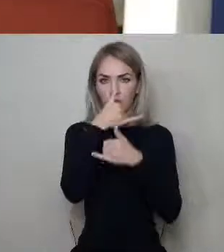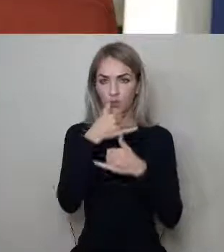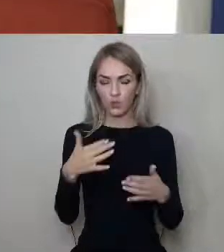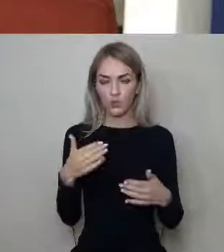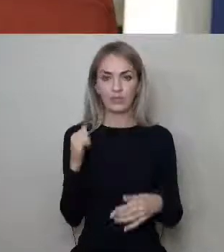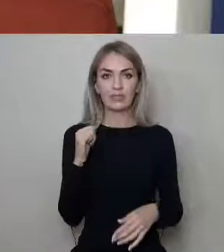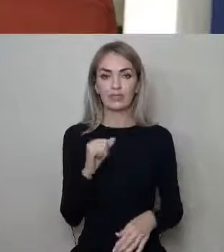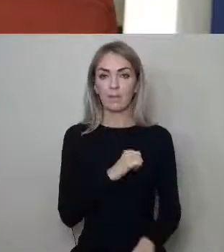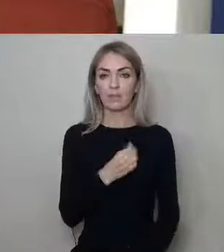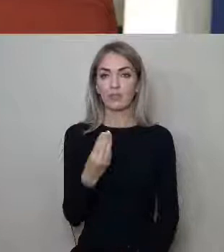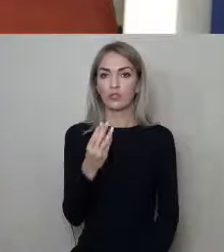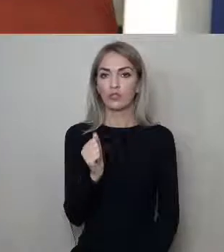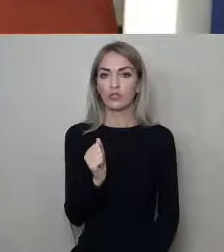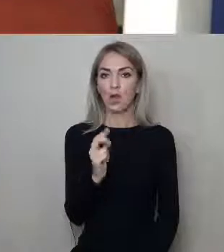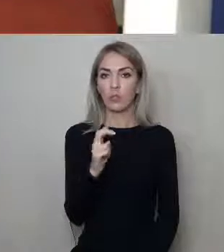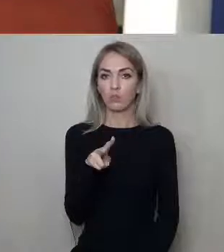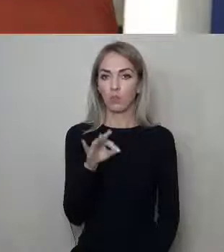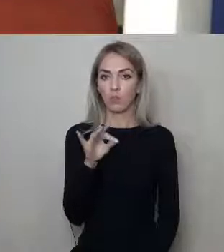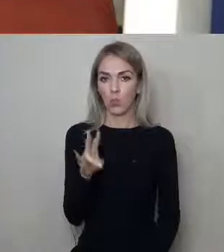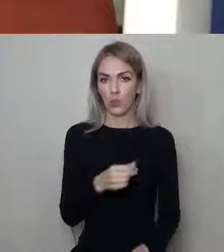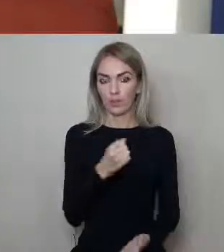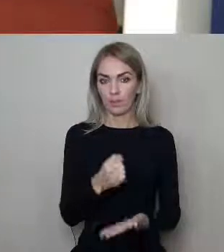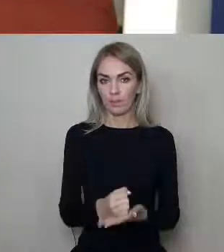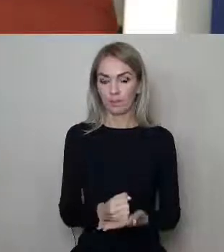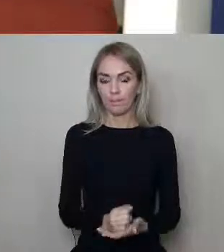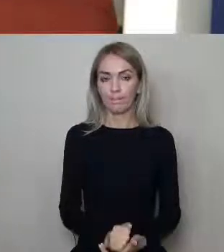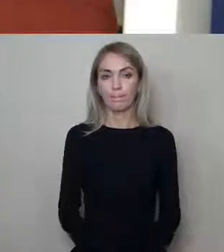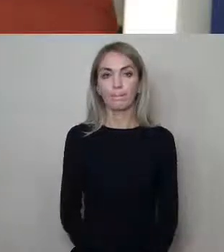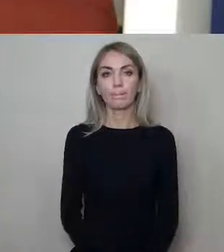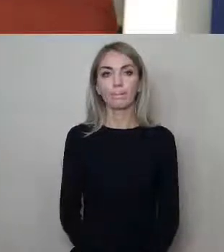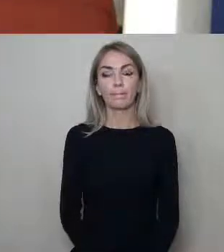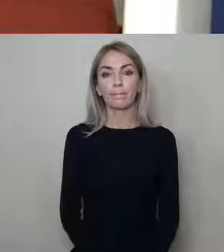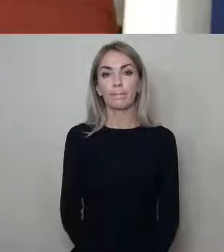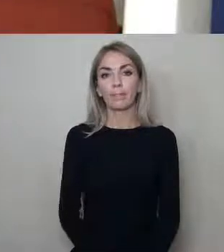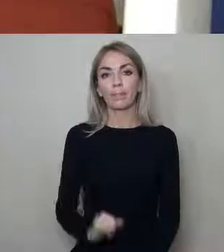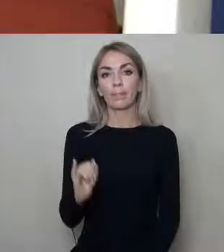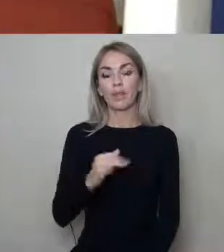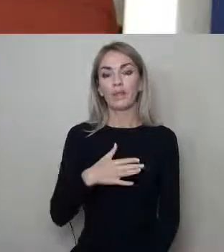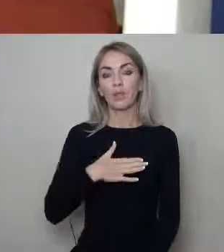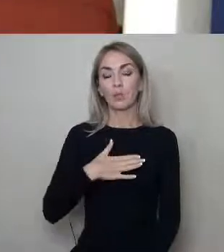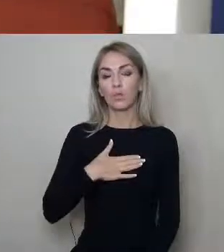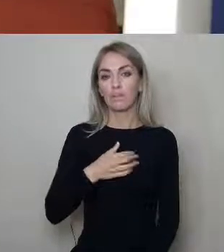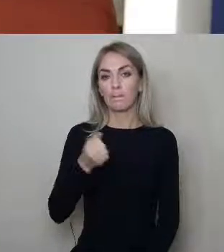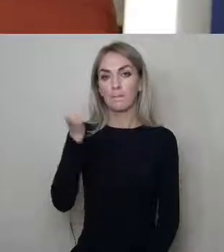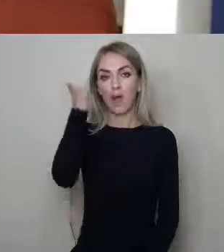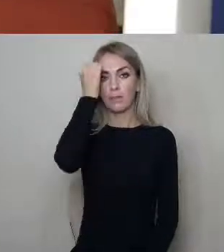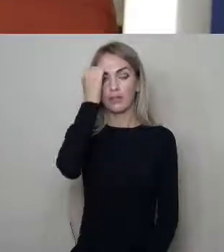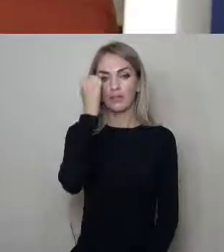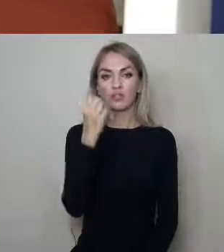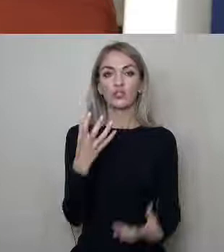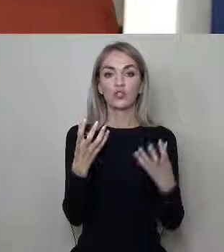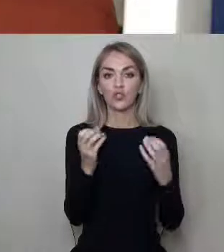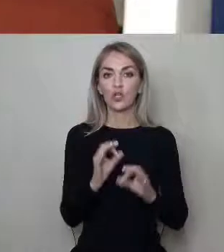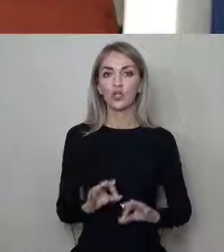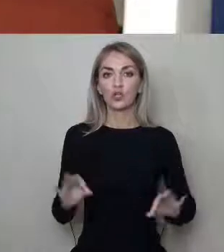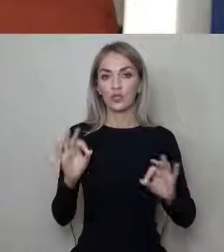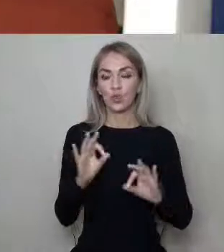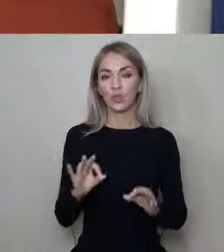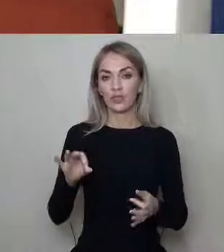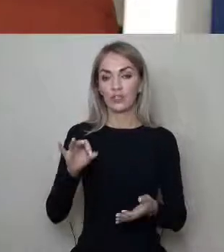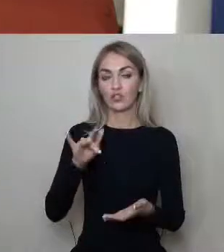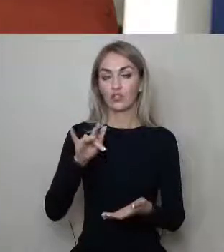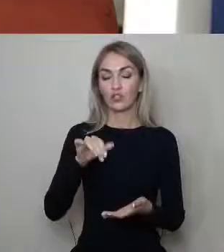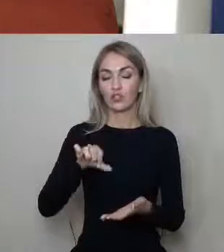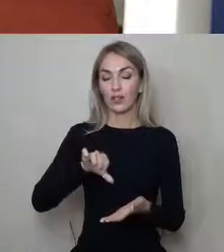documents to court. Well, you can't develop the template and approve it. No, we don't have the power to do that. And